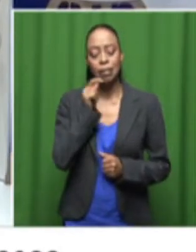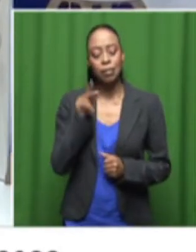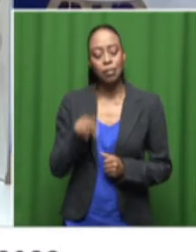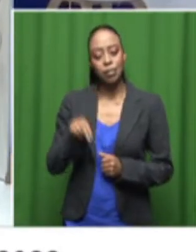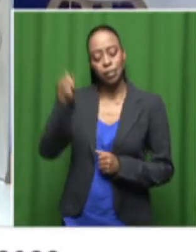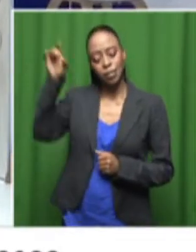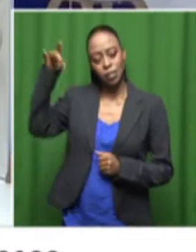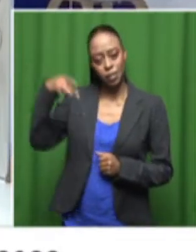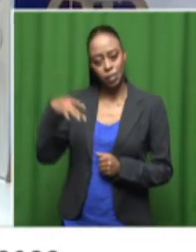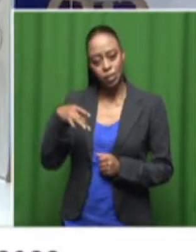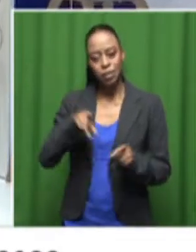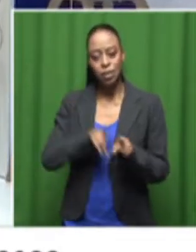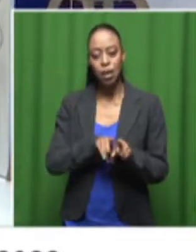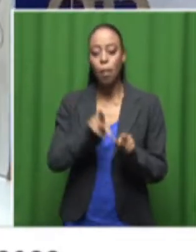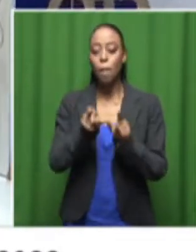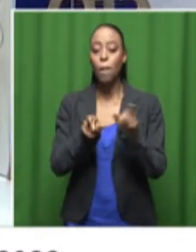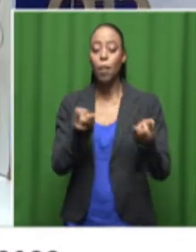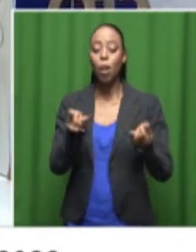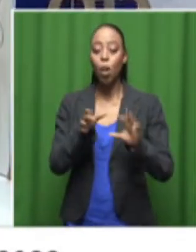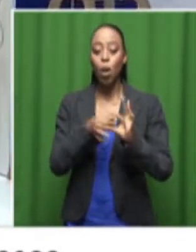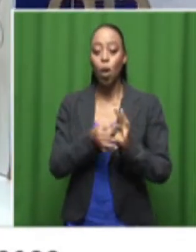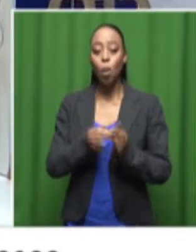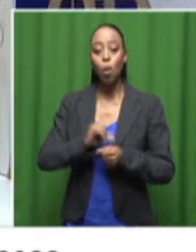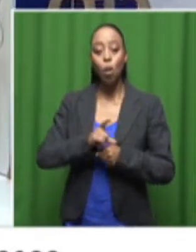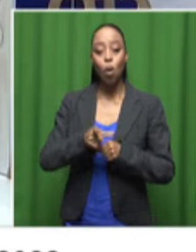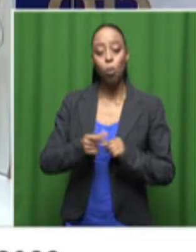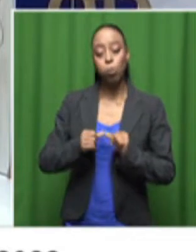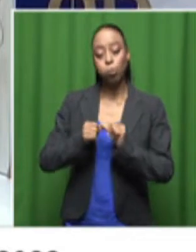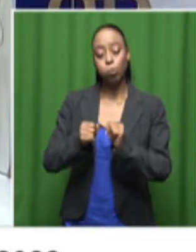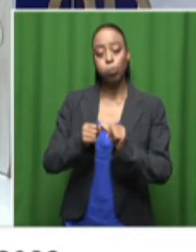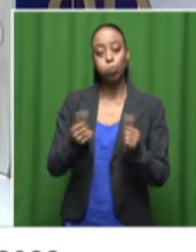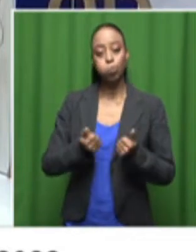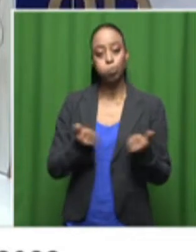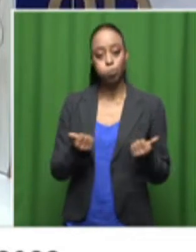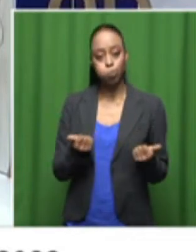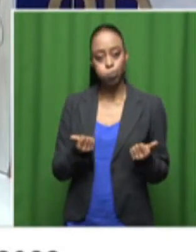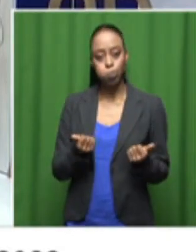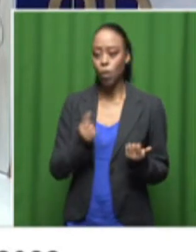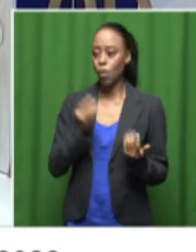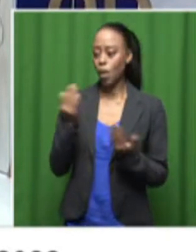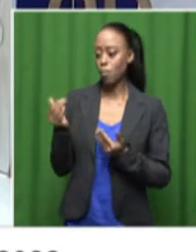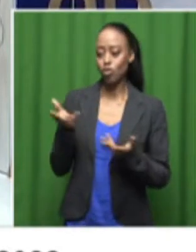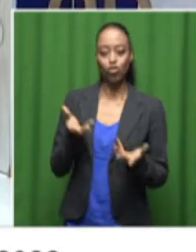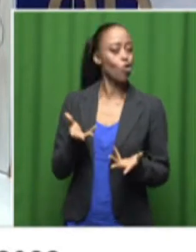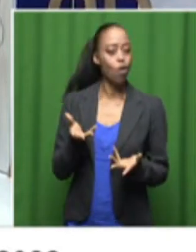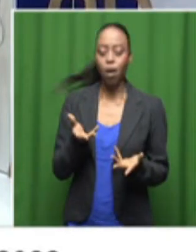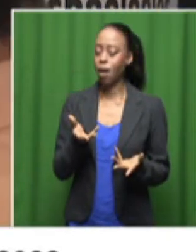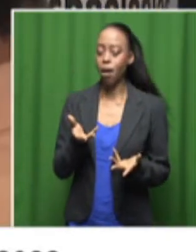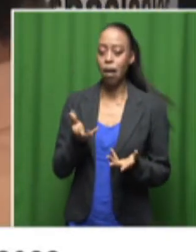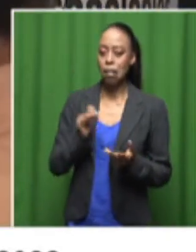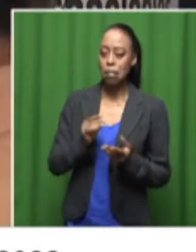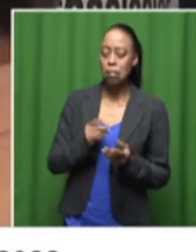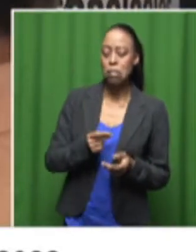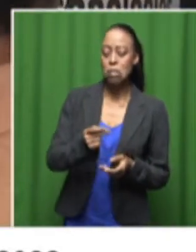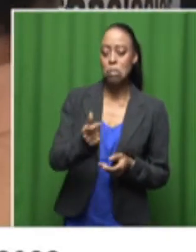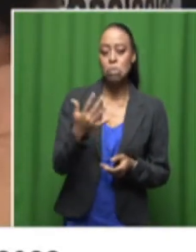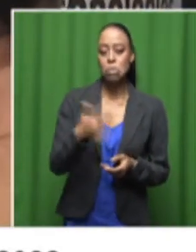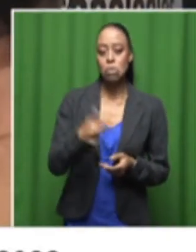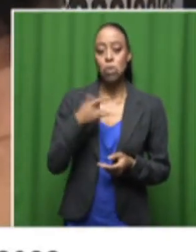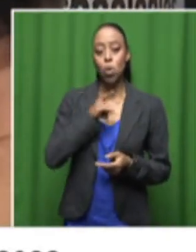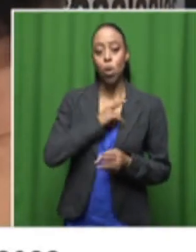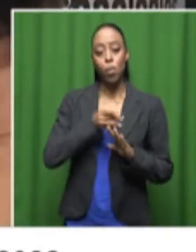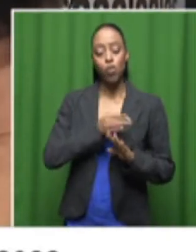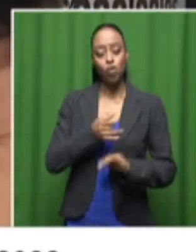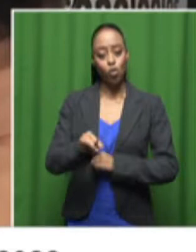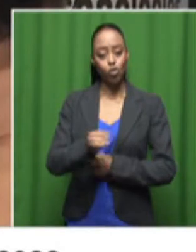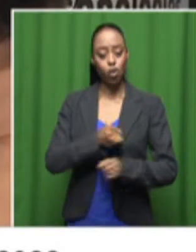to the viewers. The conference is really going well. It has exceeded our expectations in terms of the strategy that we have set out